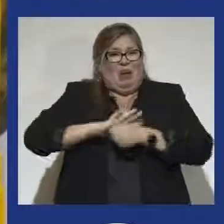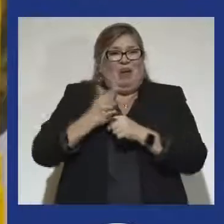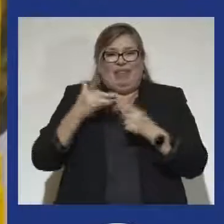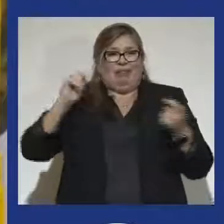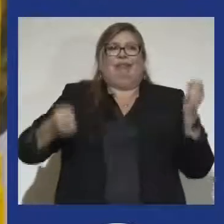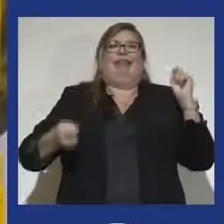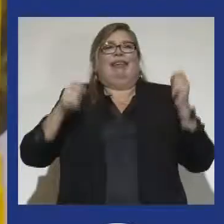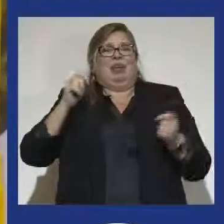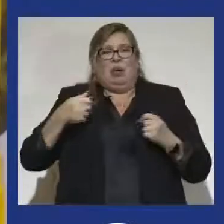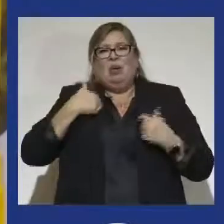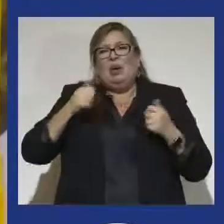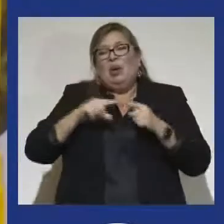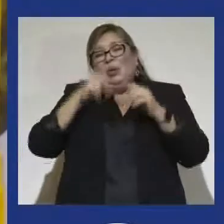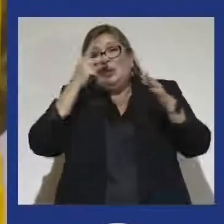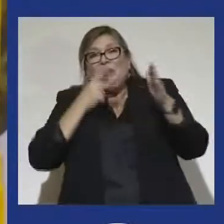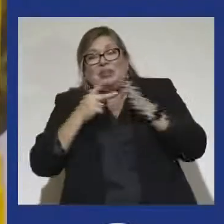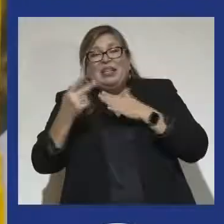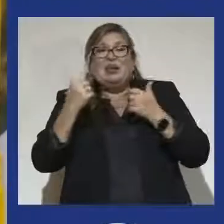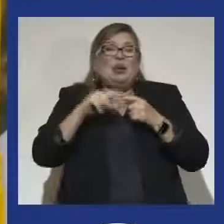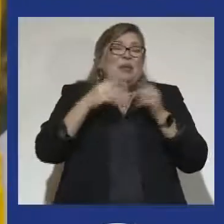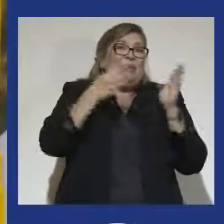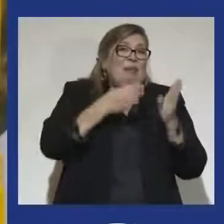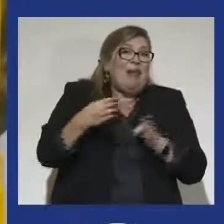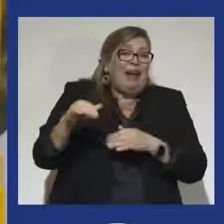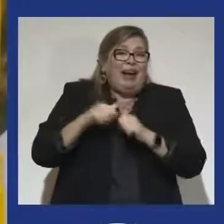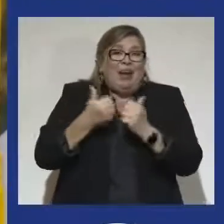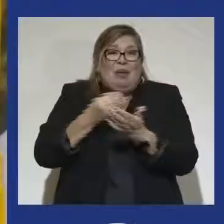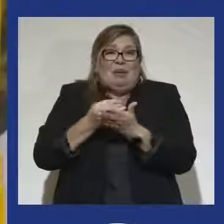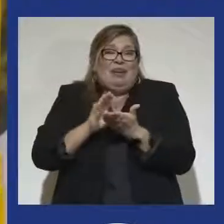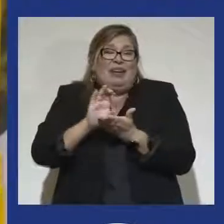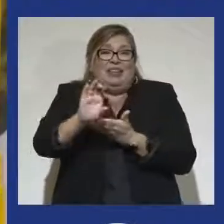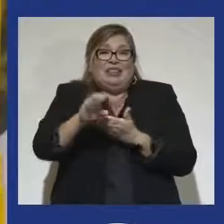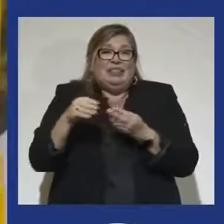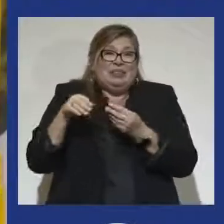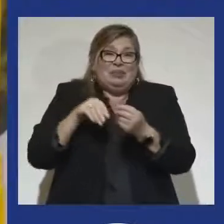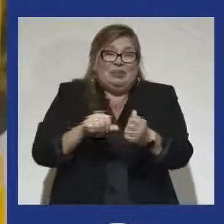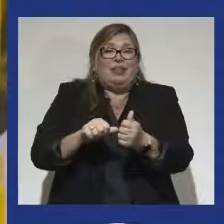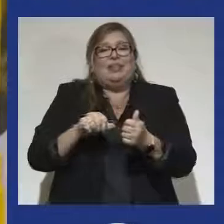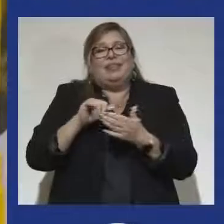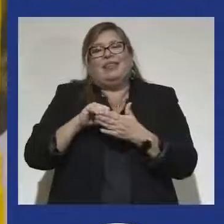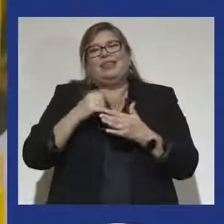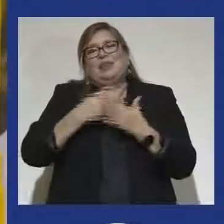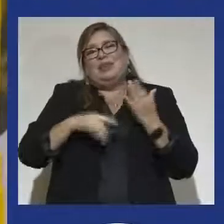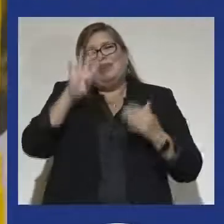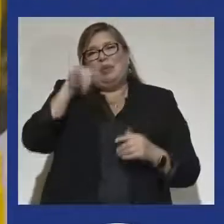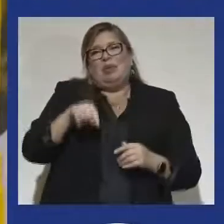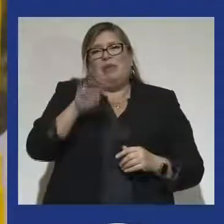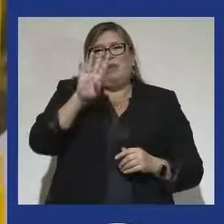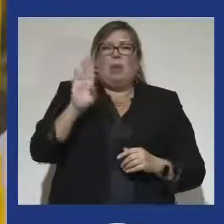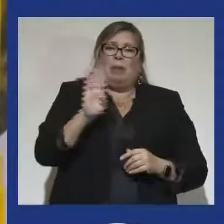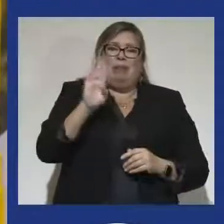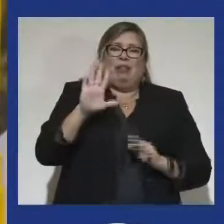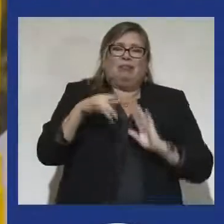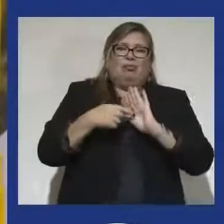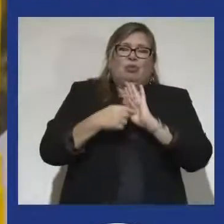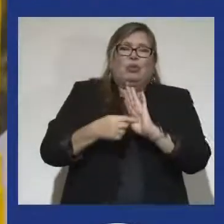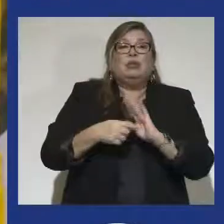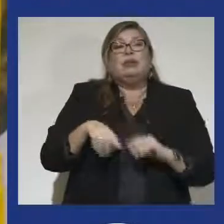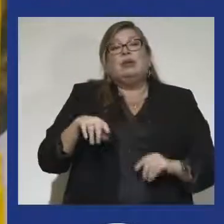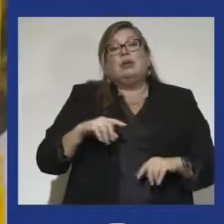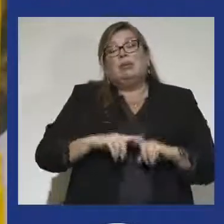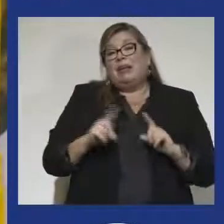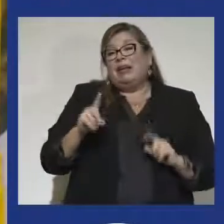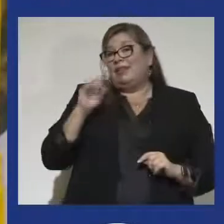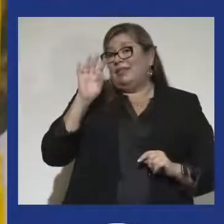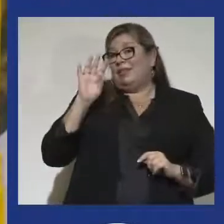try and project and plan some expenditures, and that's what the $4.4 billion reflects. So, but